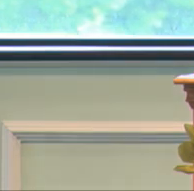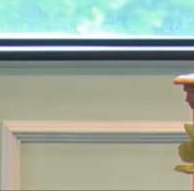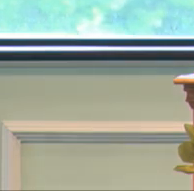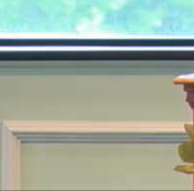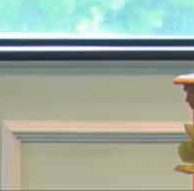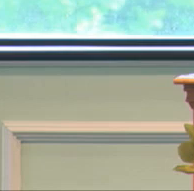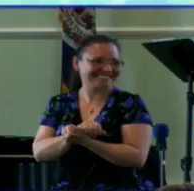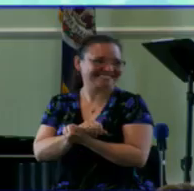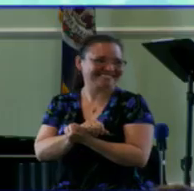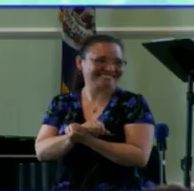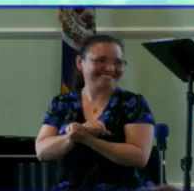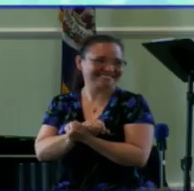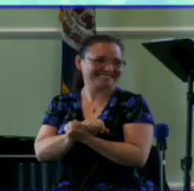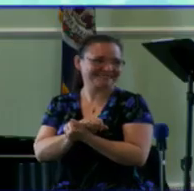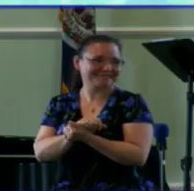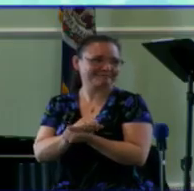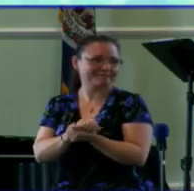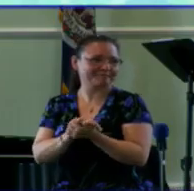So,